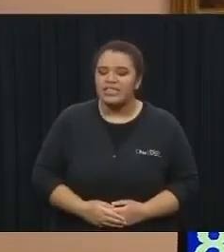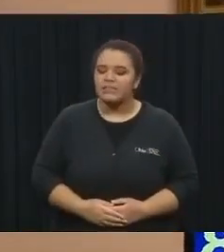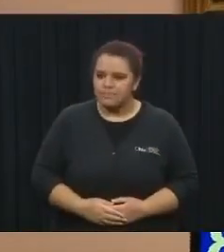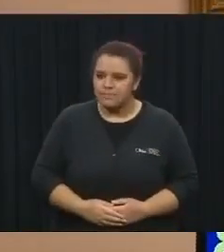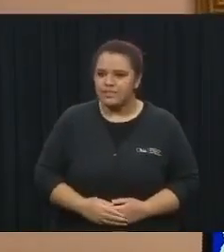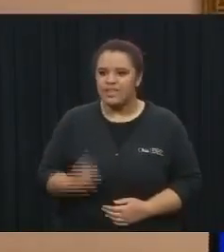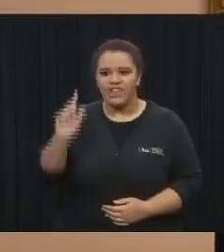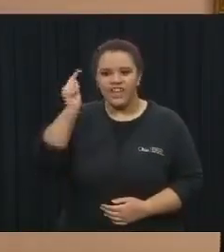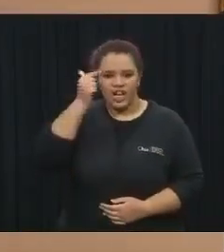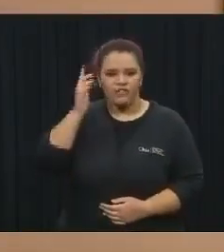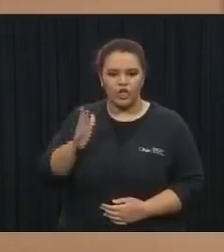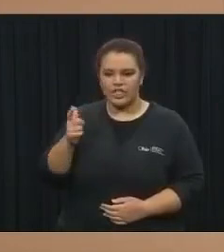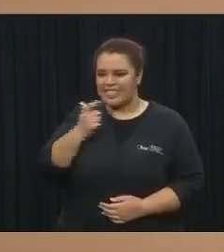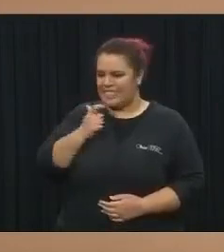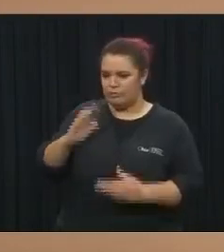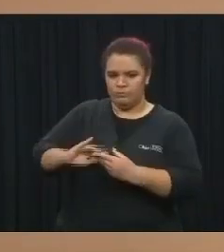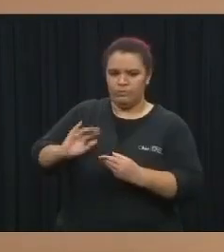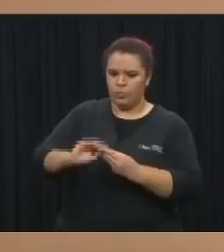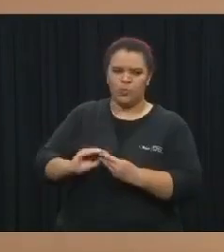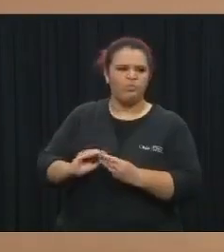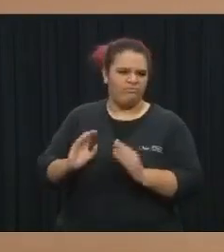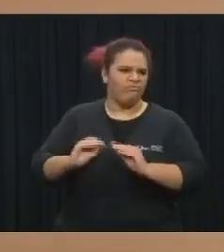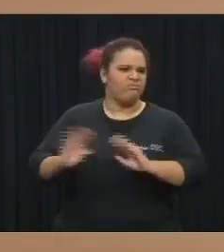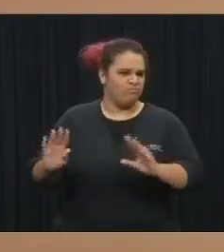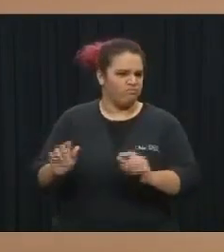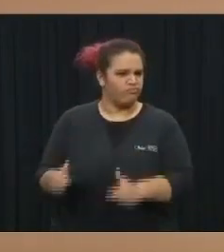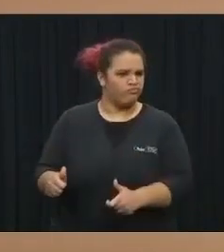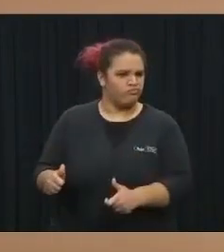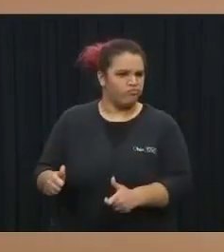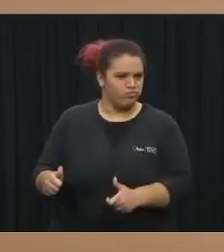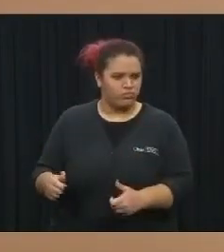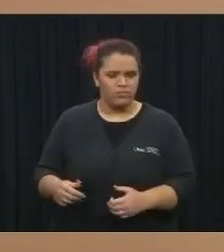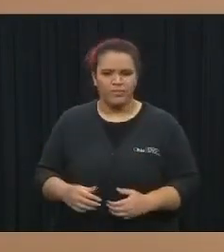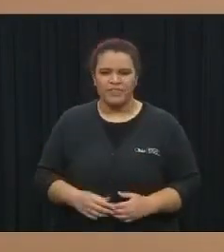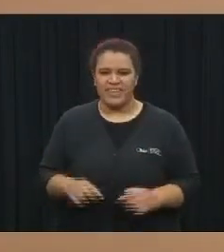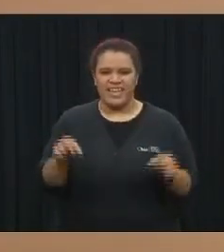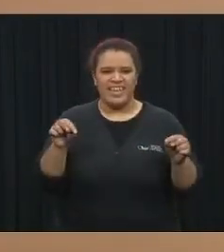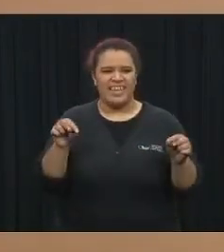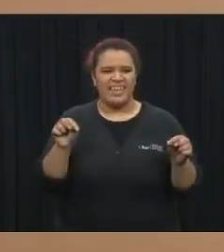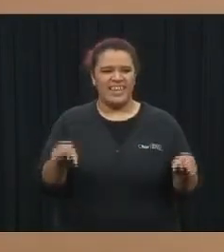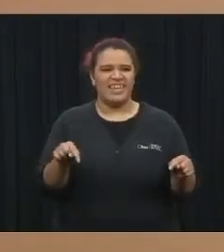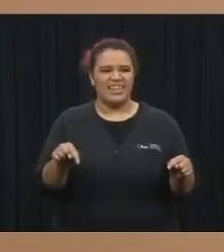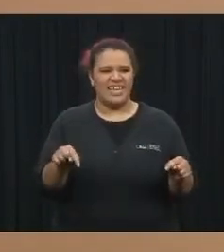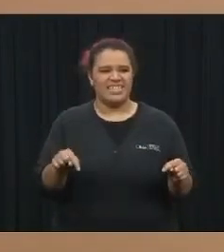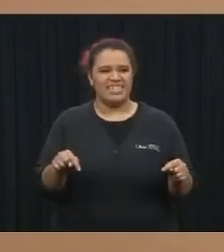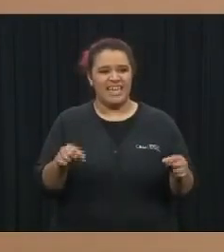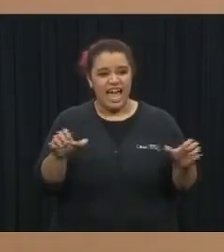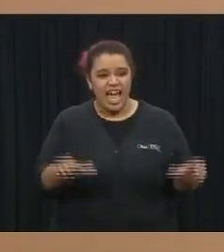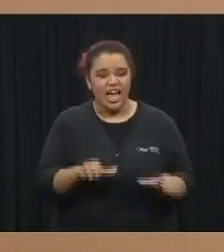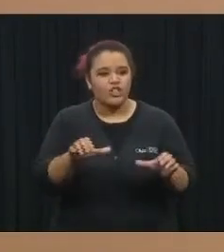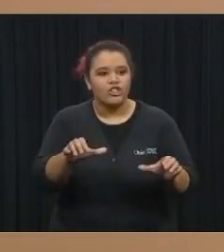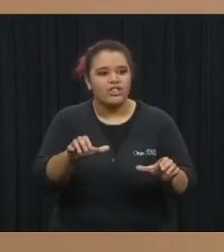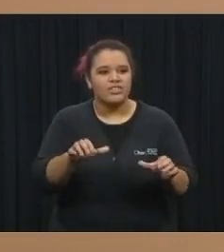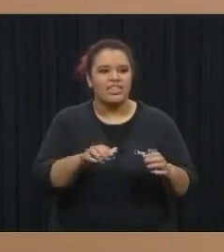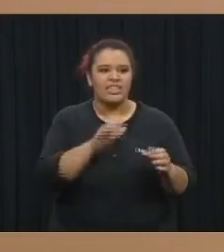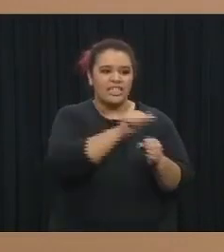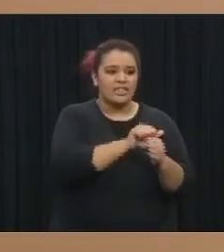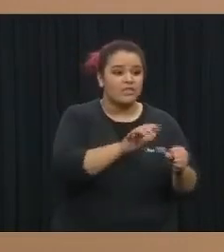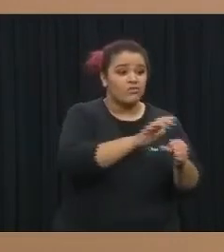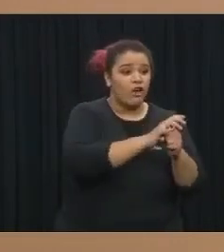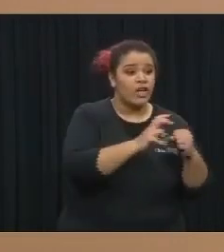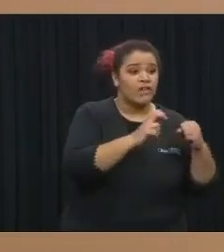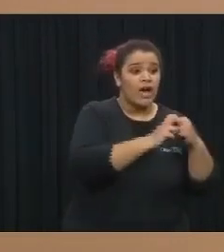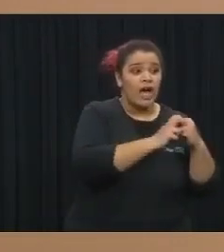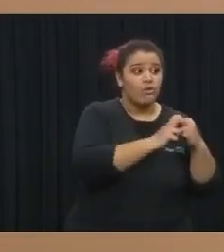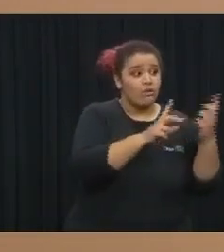governor said it so well, this is an unprecedented response, an unprecedented disease, 2 times